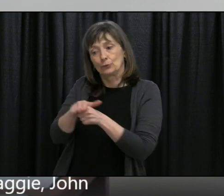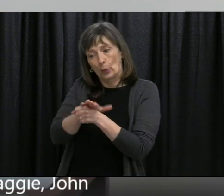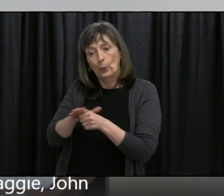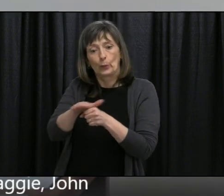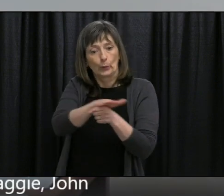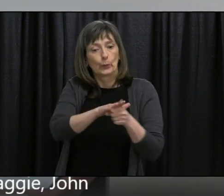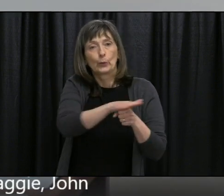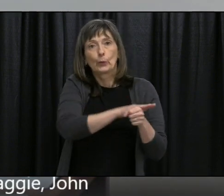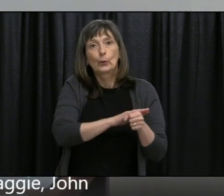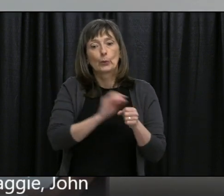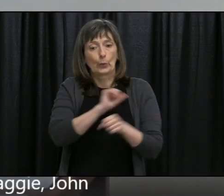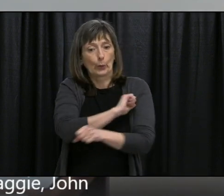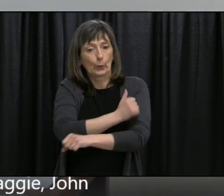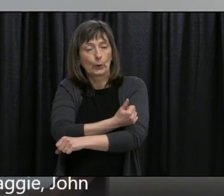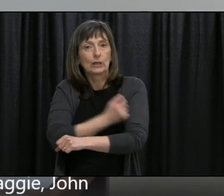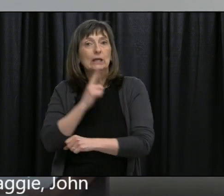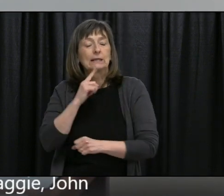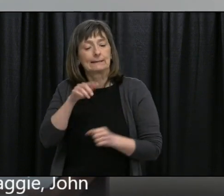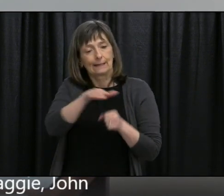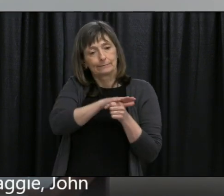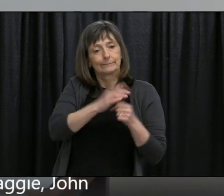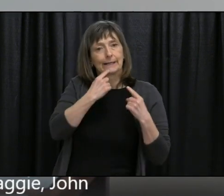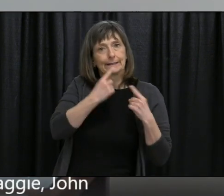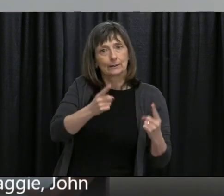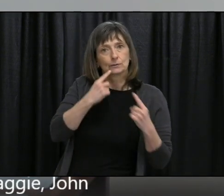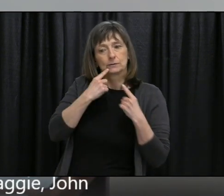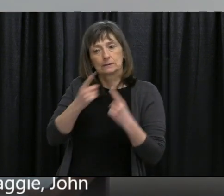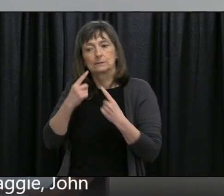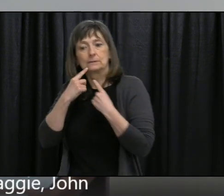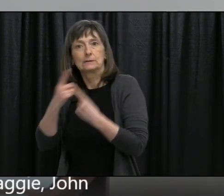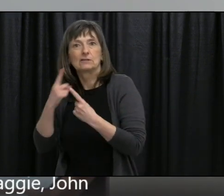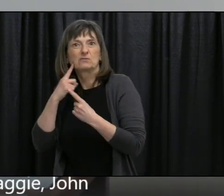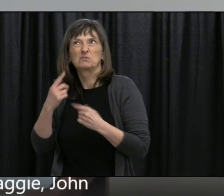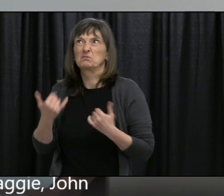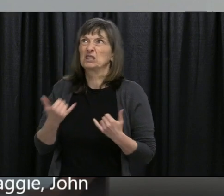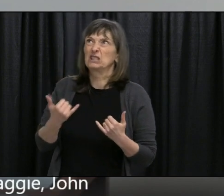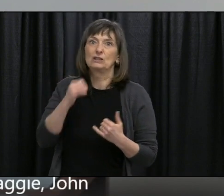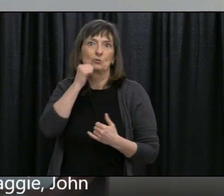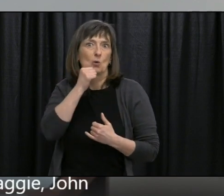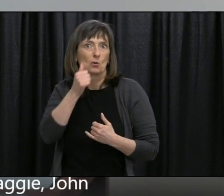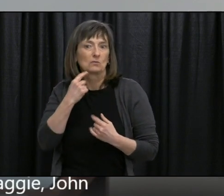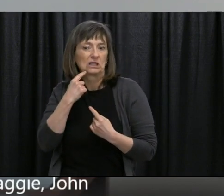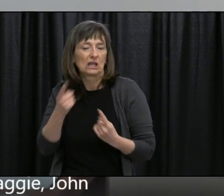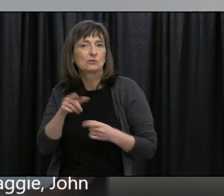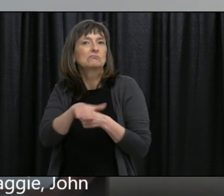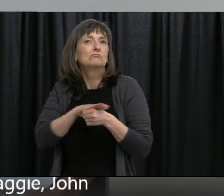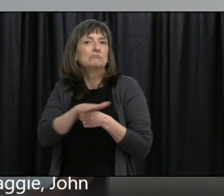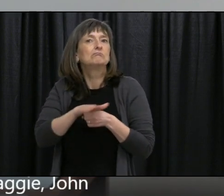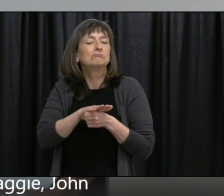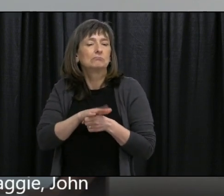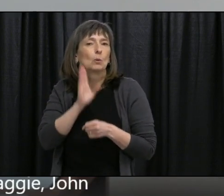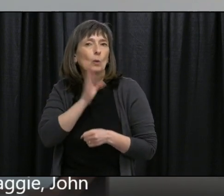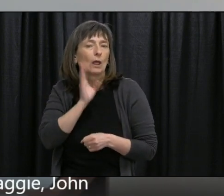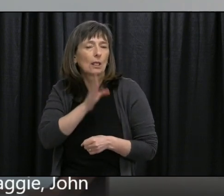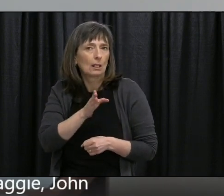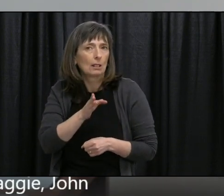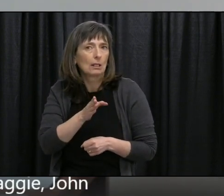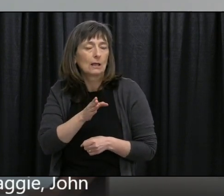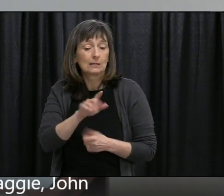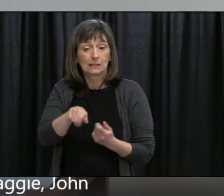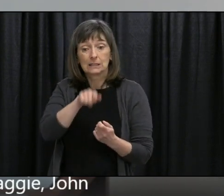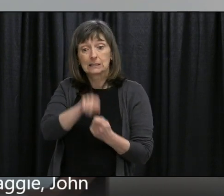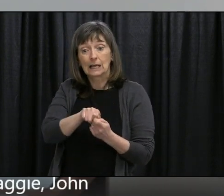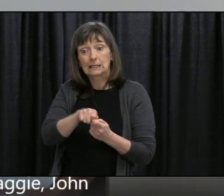a local announcement about those plans sometime over the course of today and tomorrow. I can't give you an exact